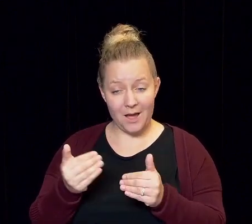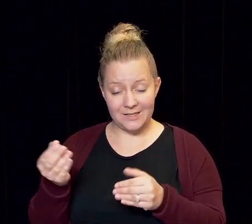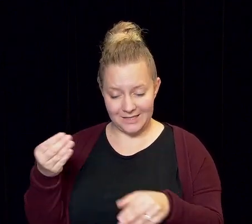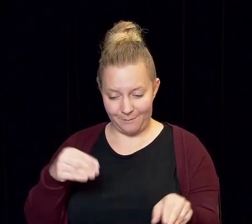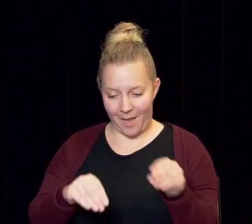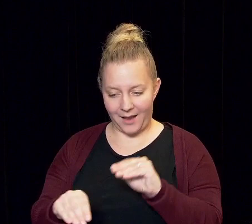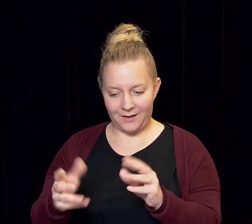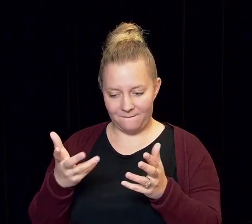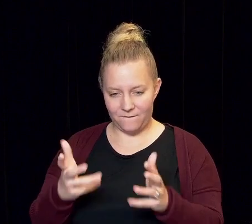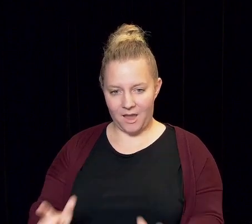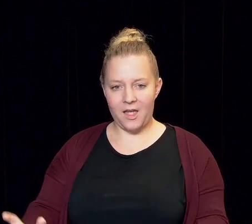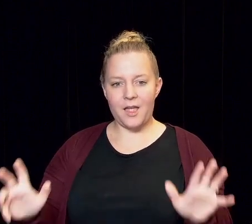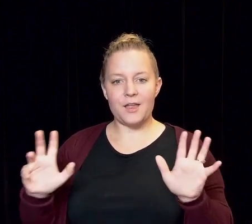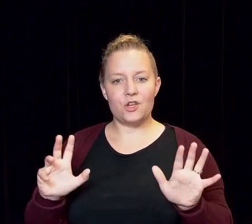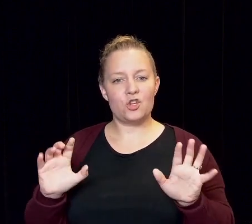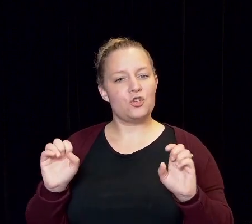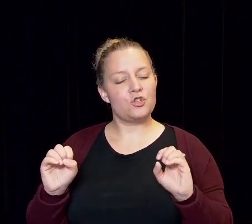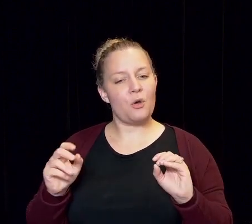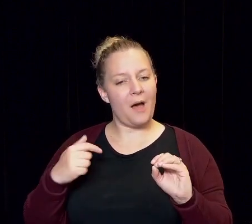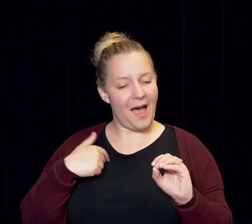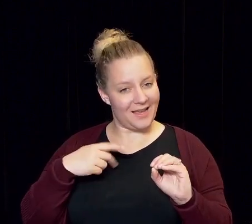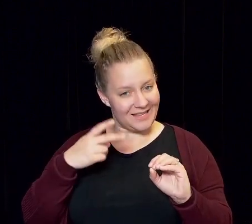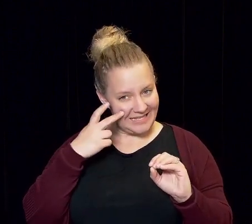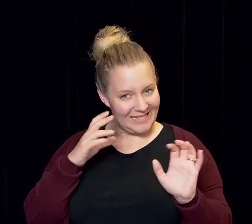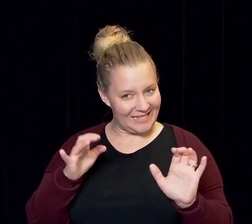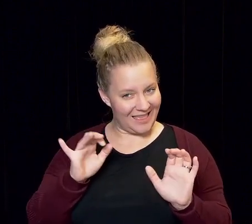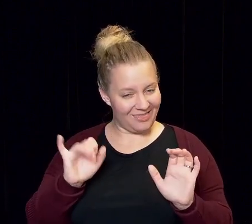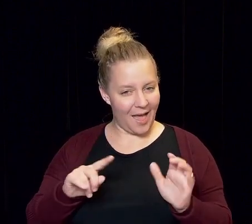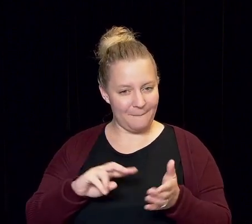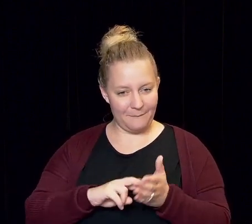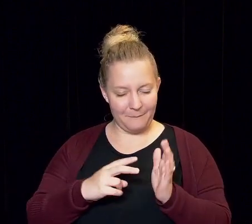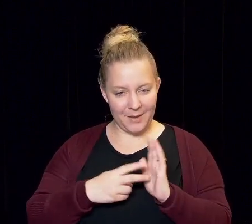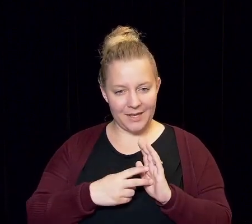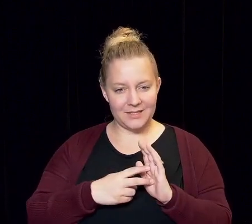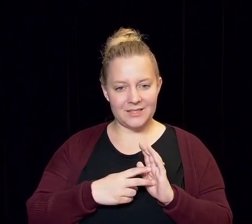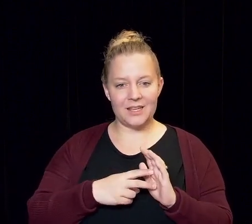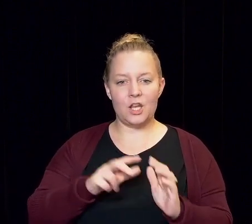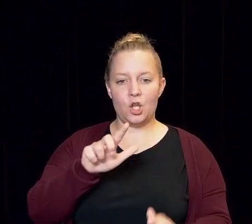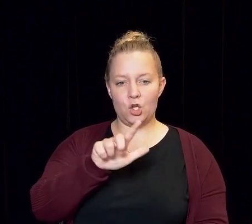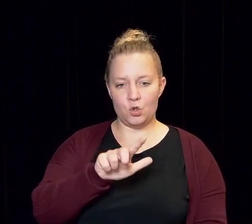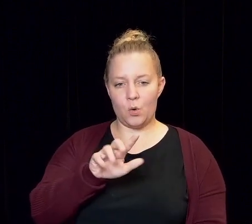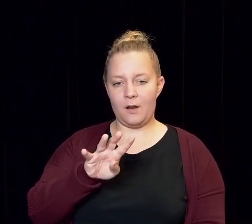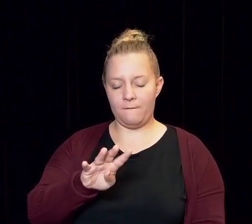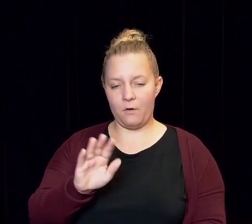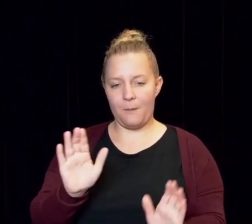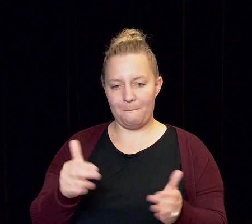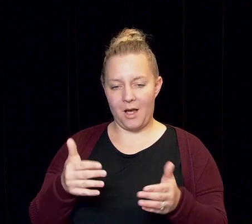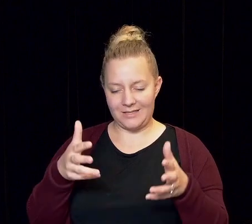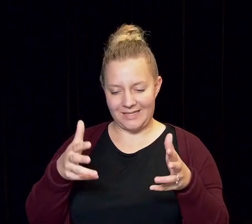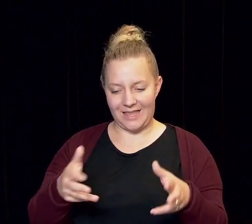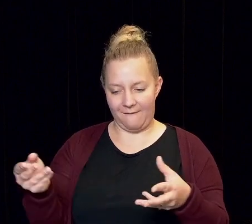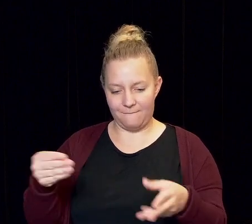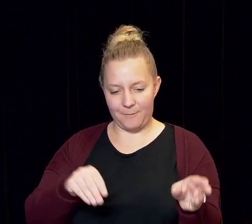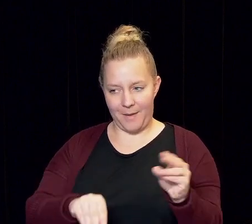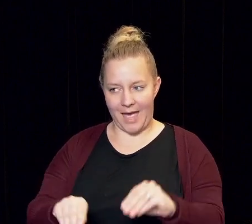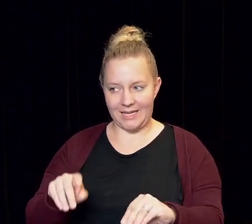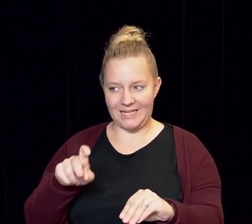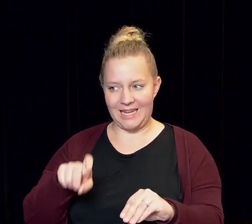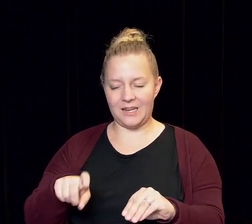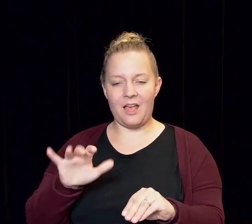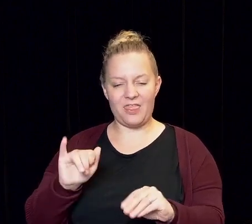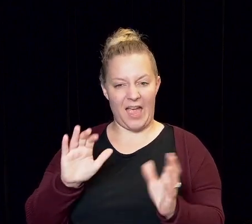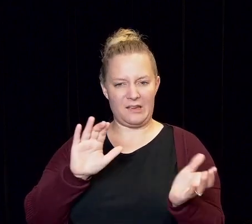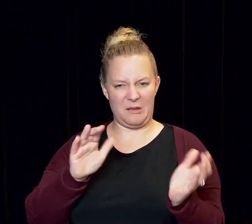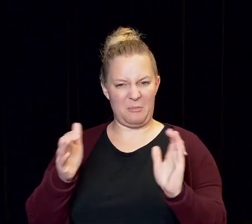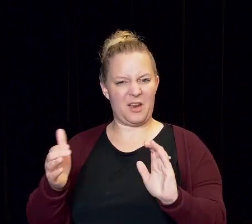up. So when I see that she did that, then that leaves 24 boxes left to pack. That's what we're